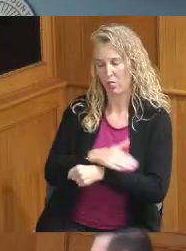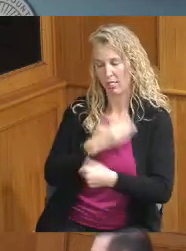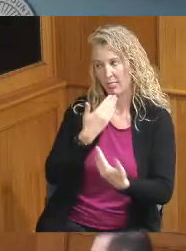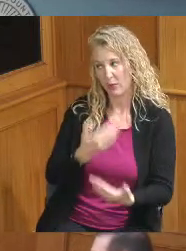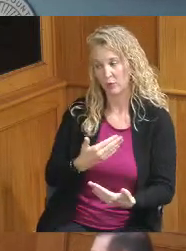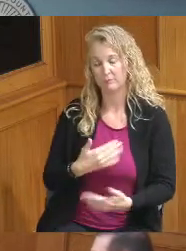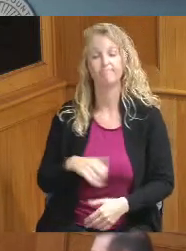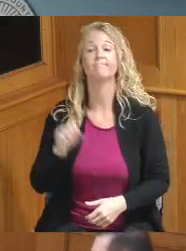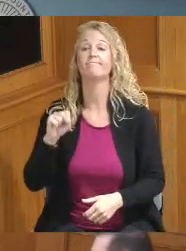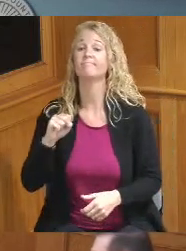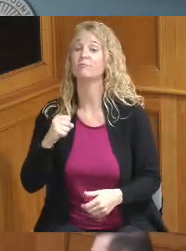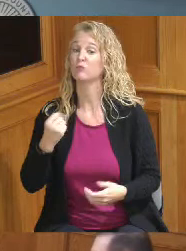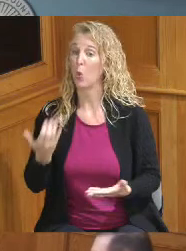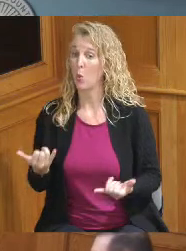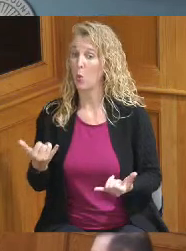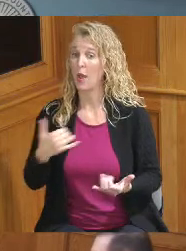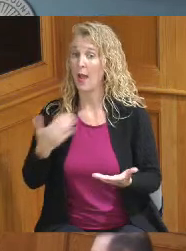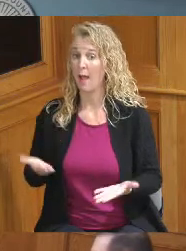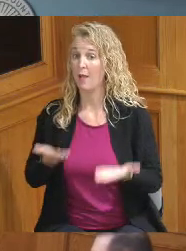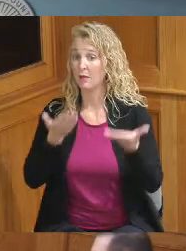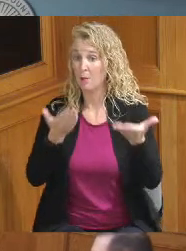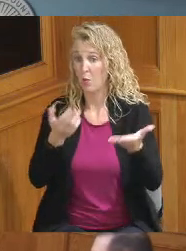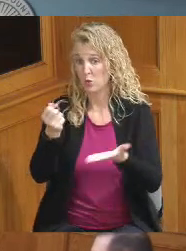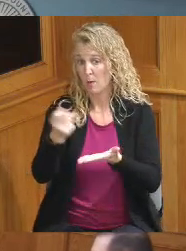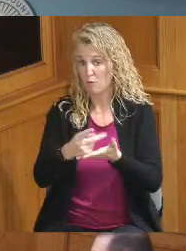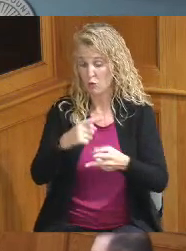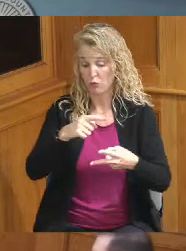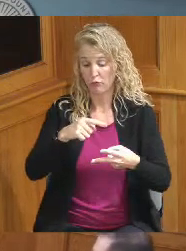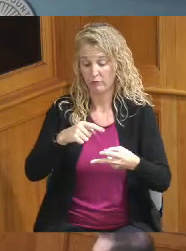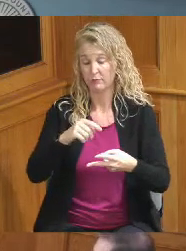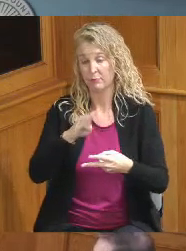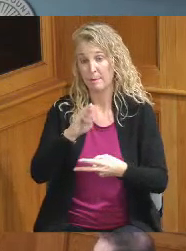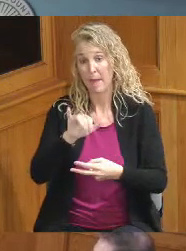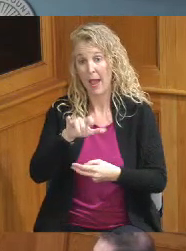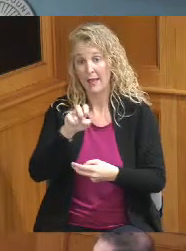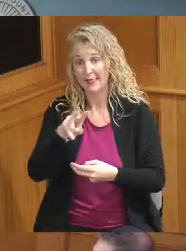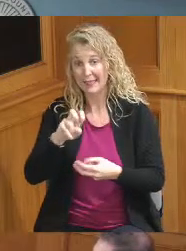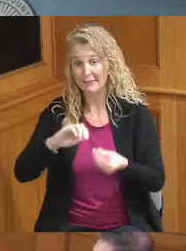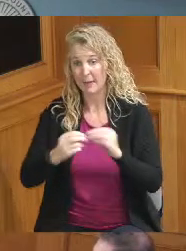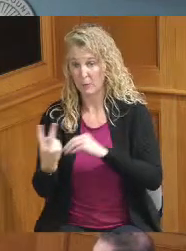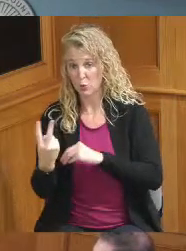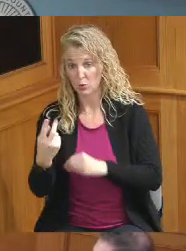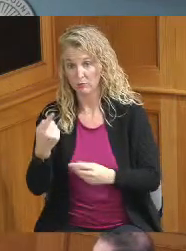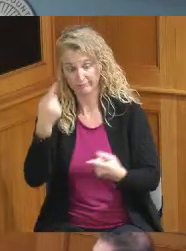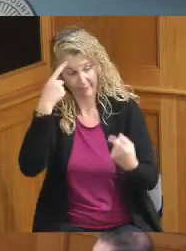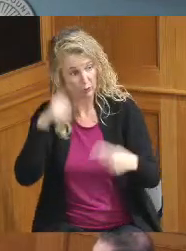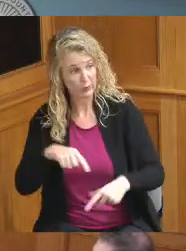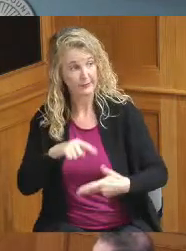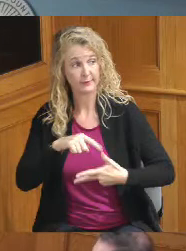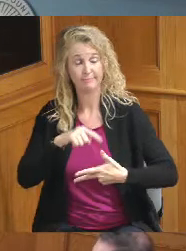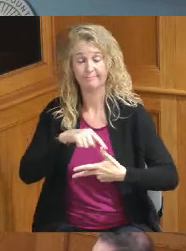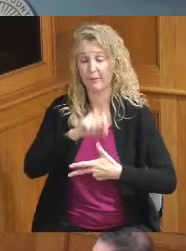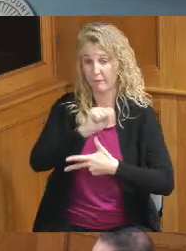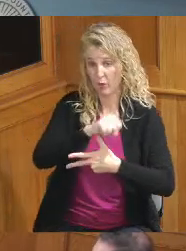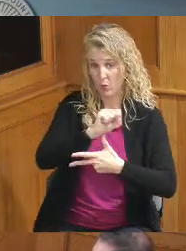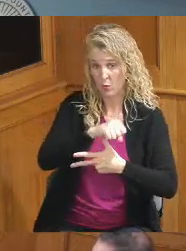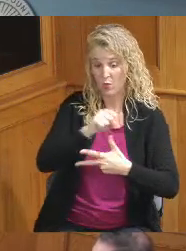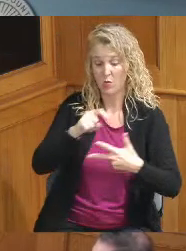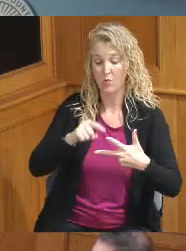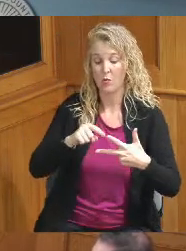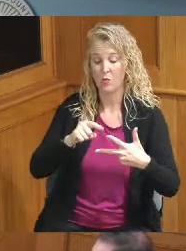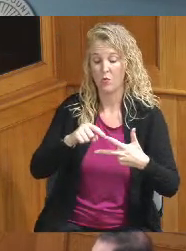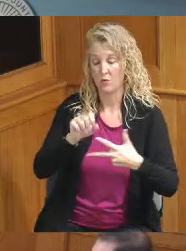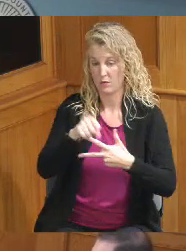Awesome. I make a motion to approve by leave number two. Second. Commissioner Reese? Yes. Commissioner Driehaus?